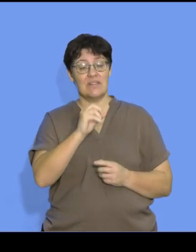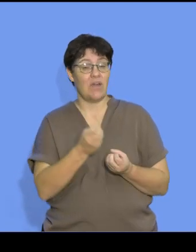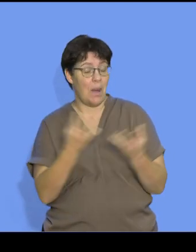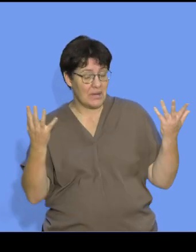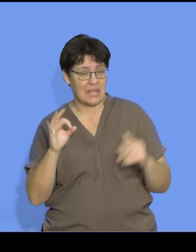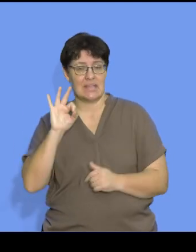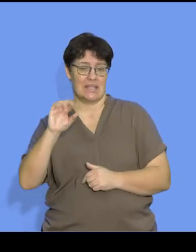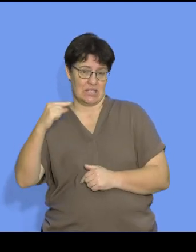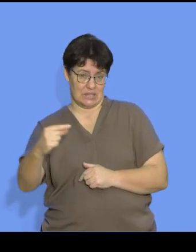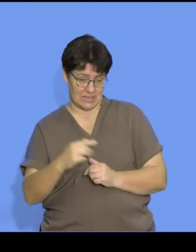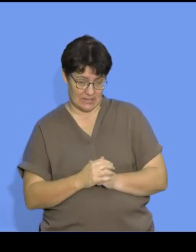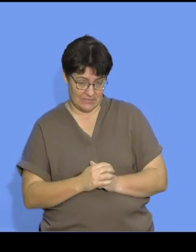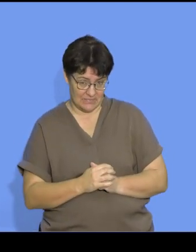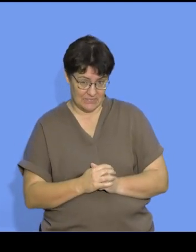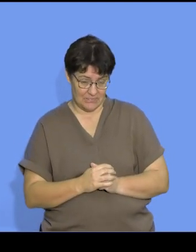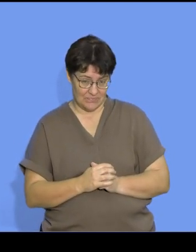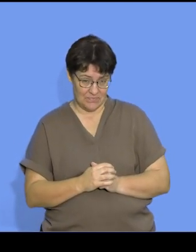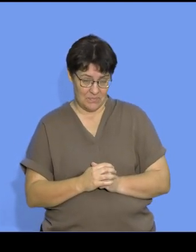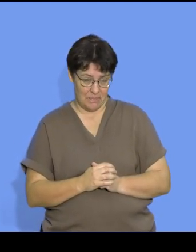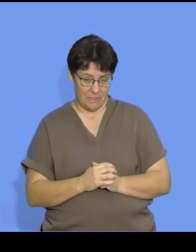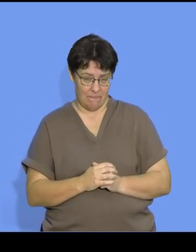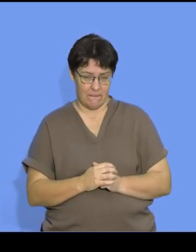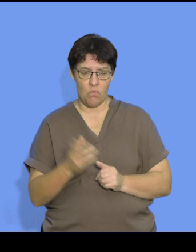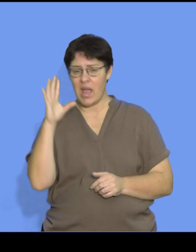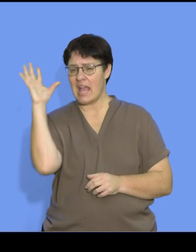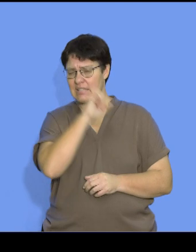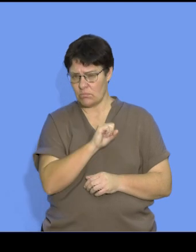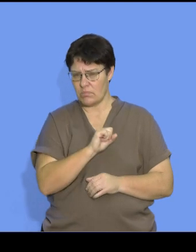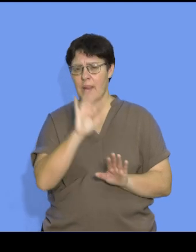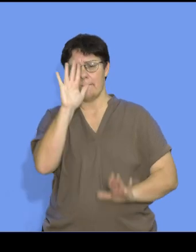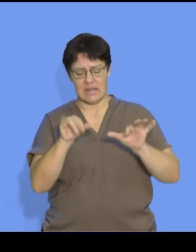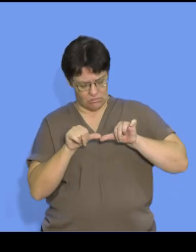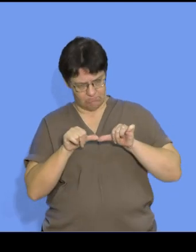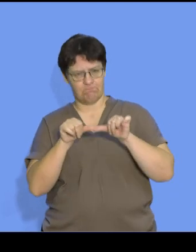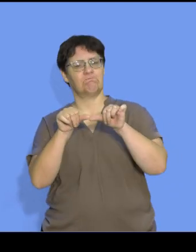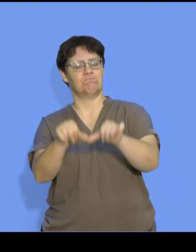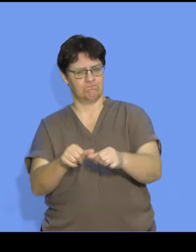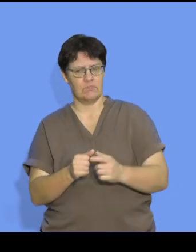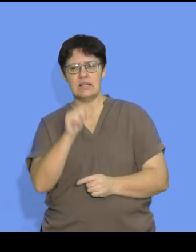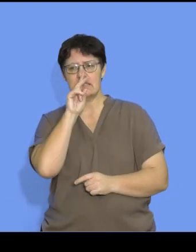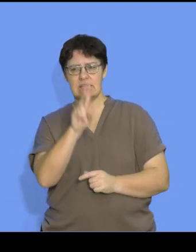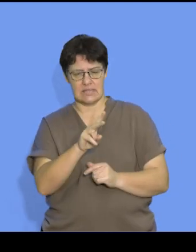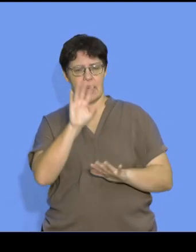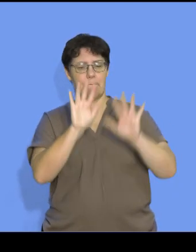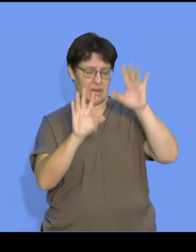3 gigabytes per month. We're going to assume that this pattern continues, so we can already see that we've got a